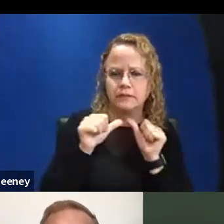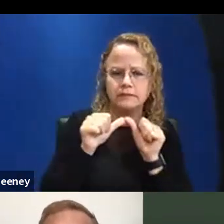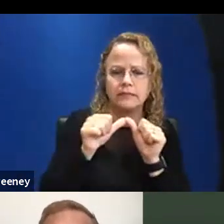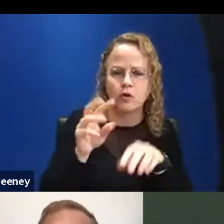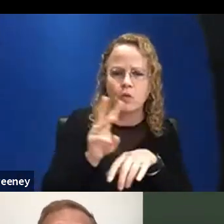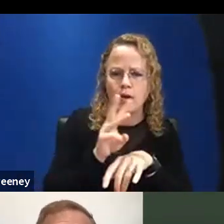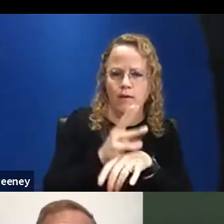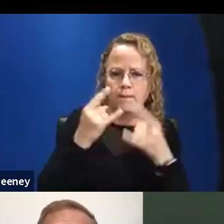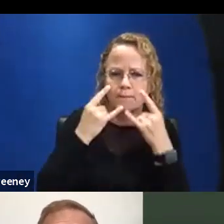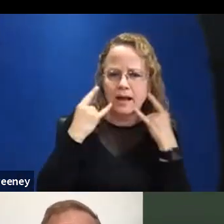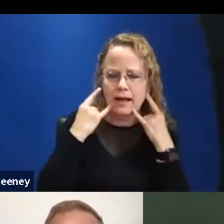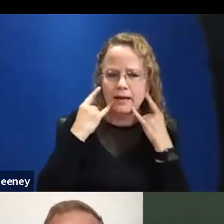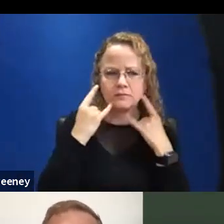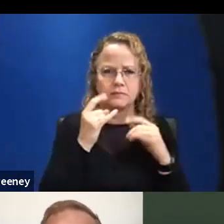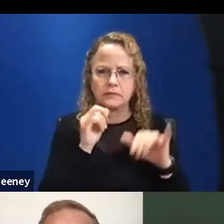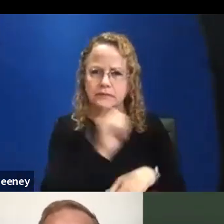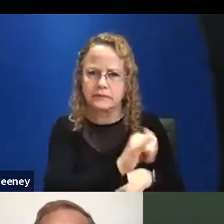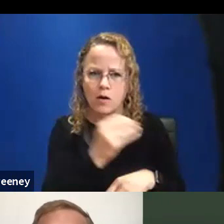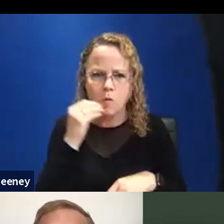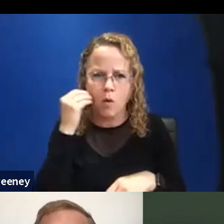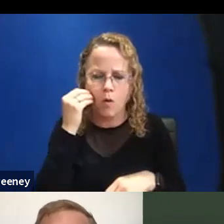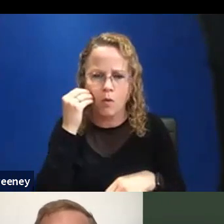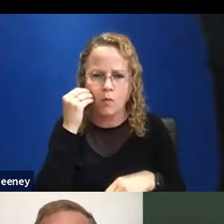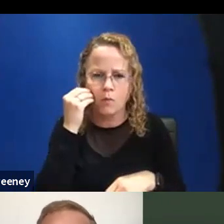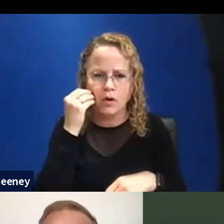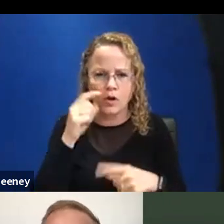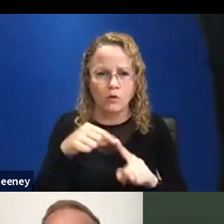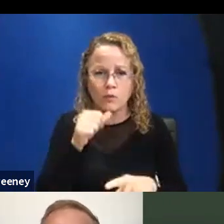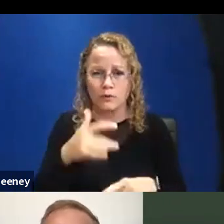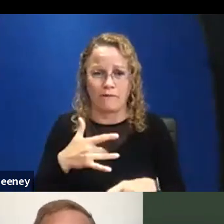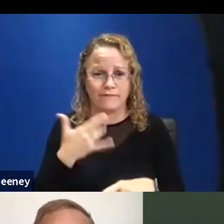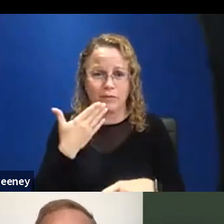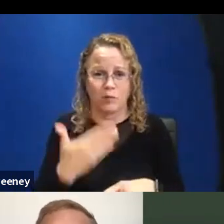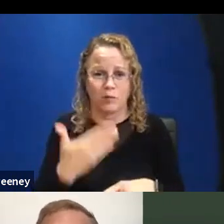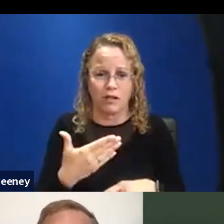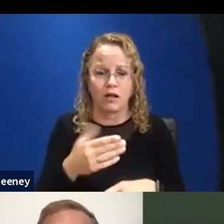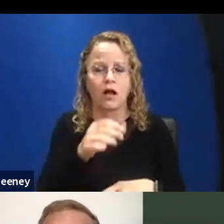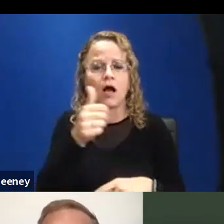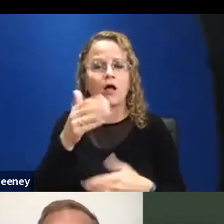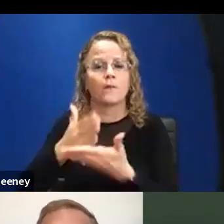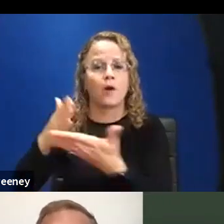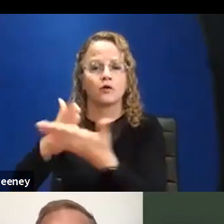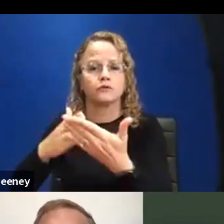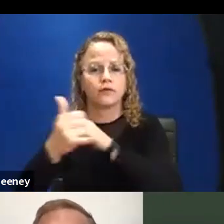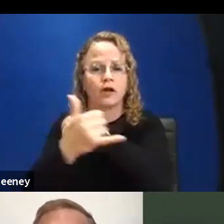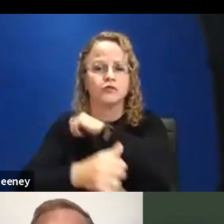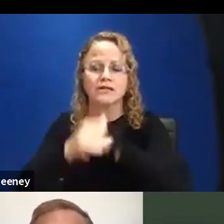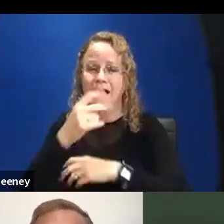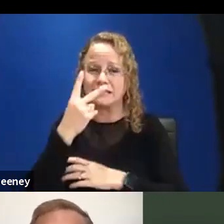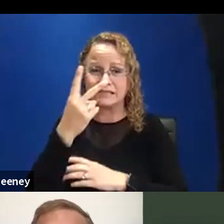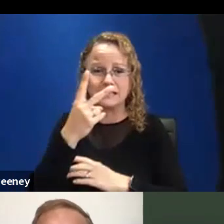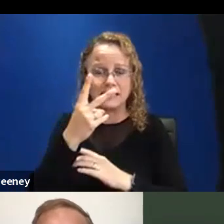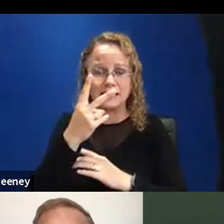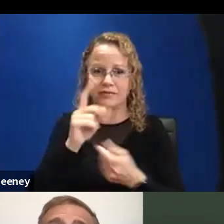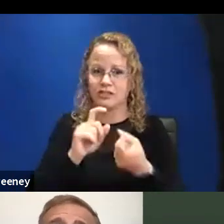wearing masks, to stay home when we don't feel well. Other parts of our country are not seeing a curve that looks